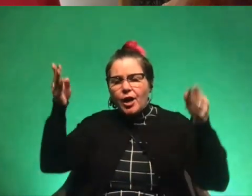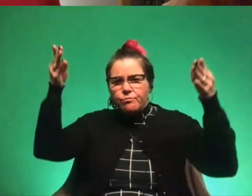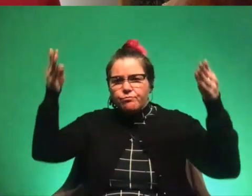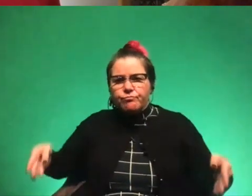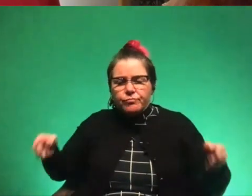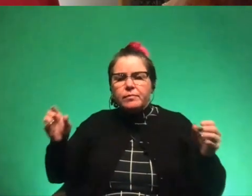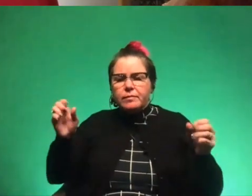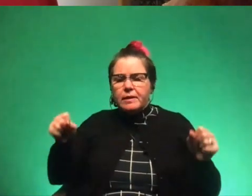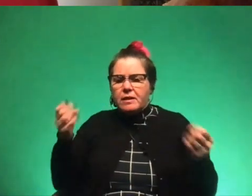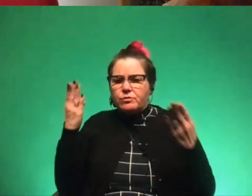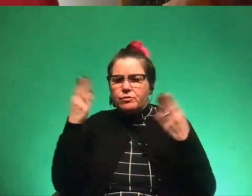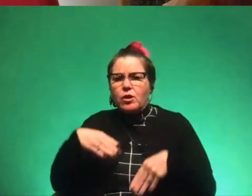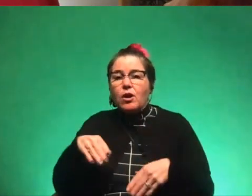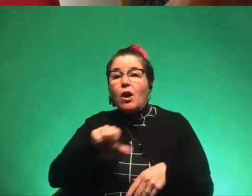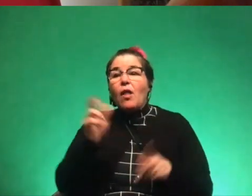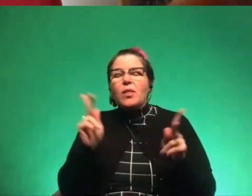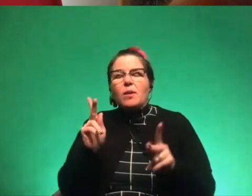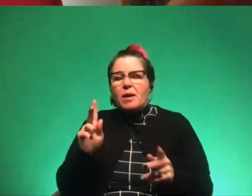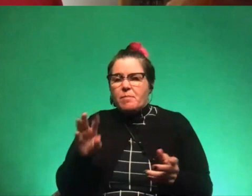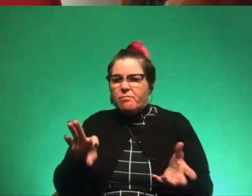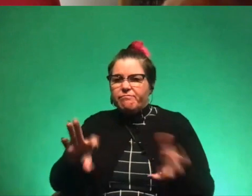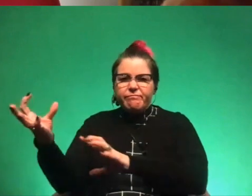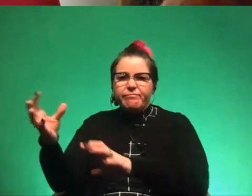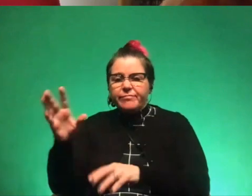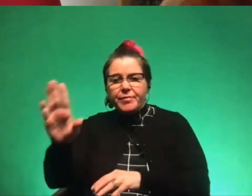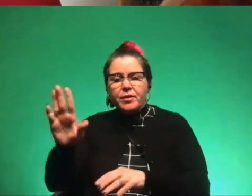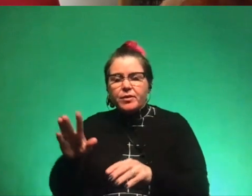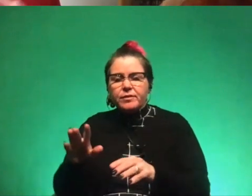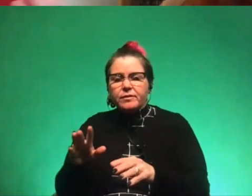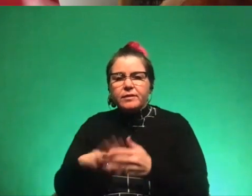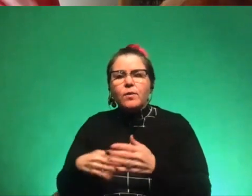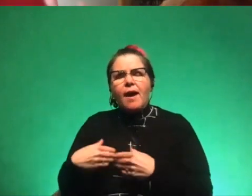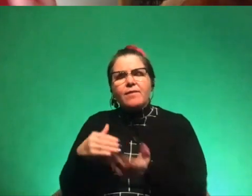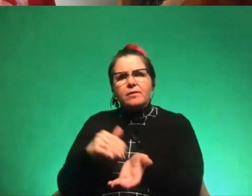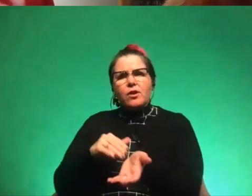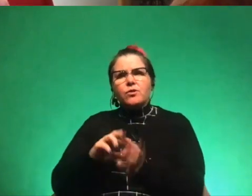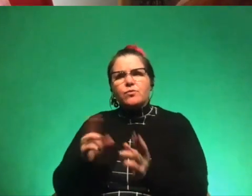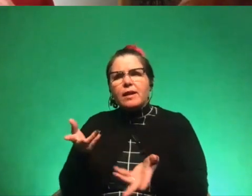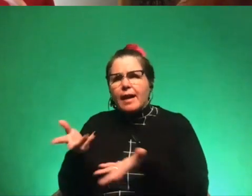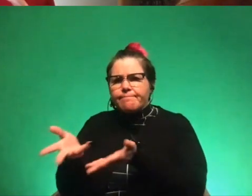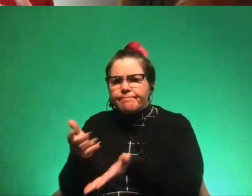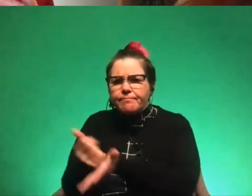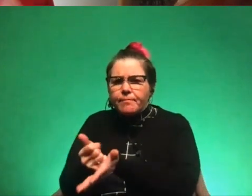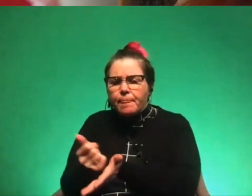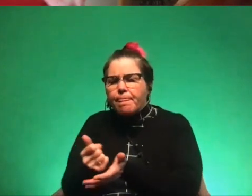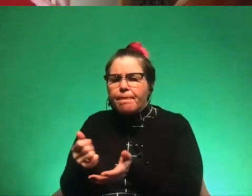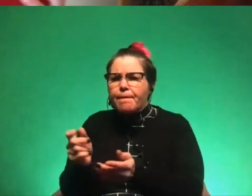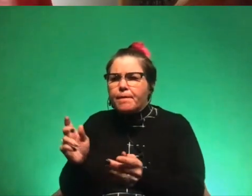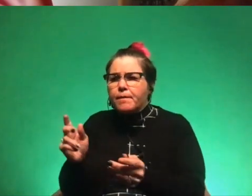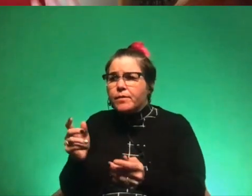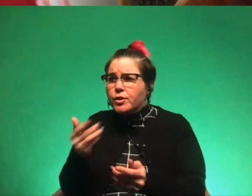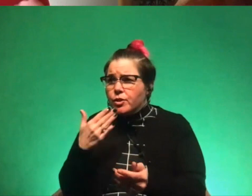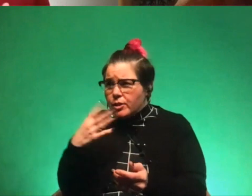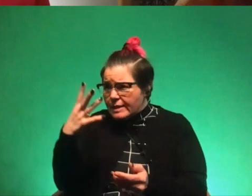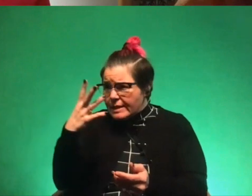dark. Some people, it really messes them around. And so we have a doctor on station and they can kind of help like people with good sleep